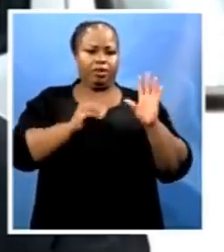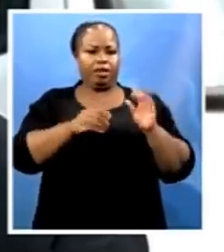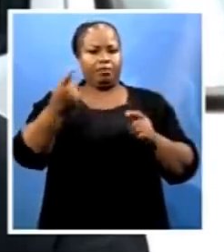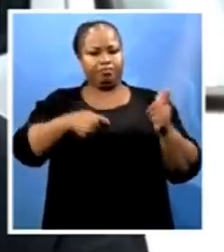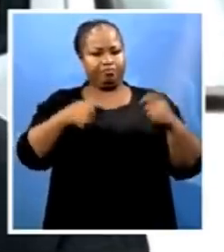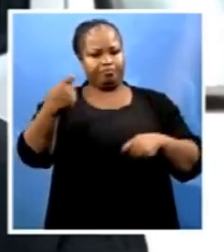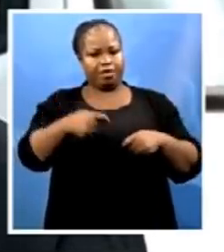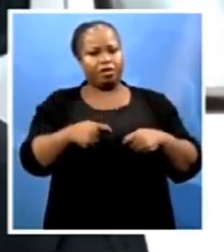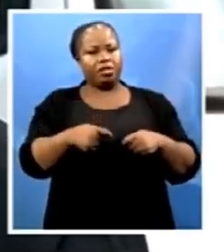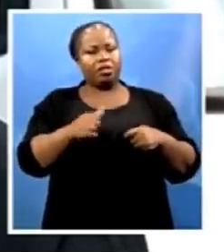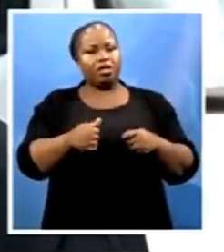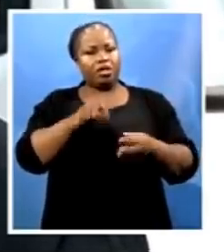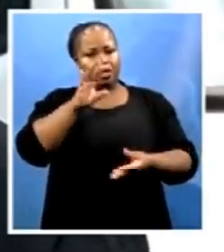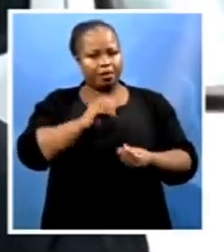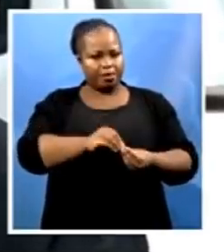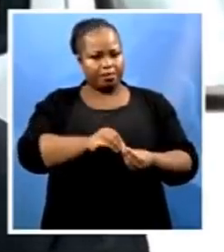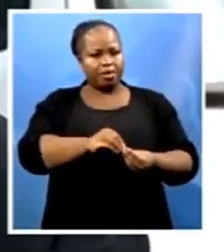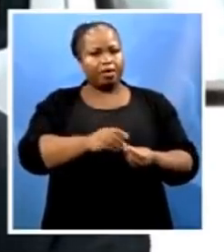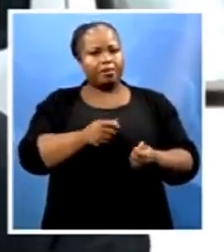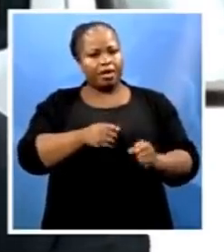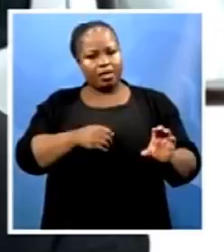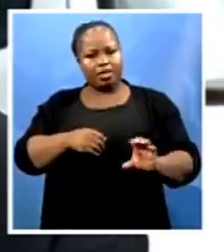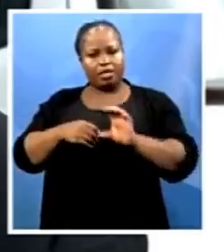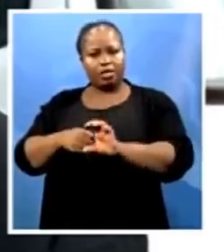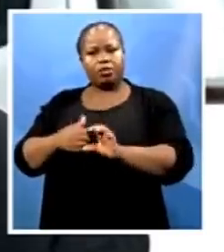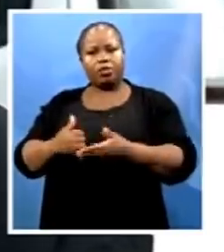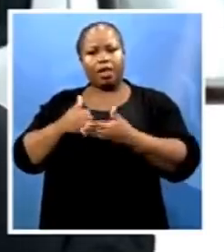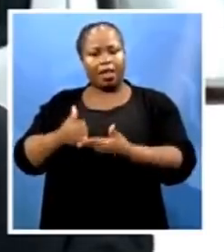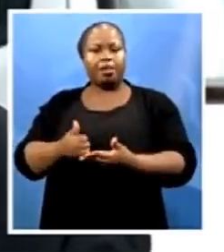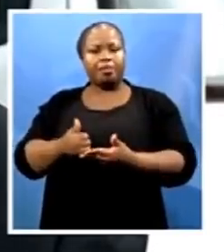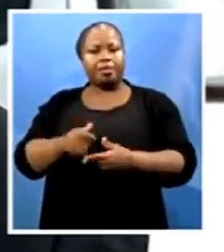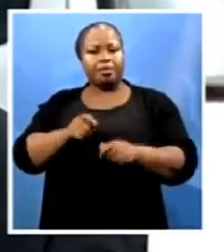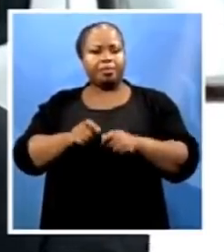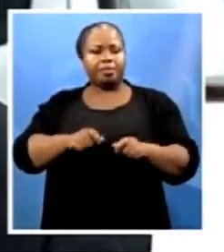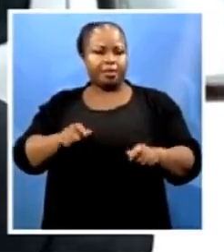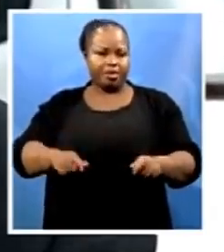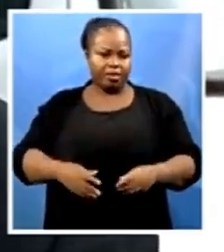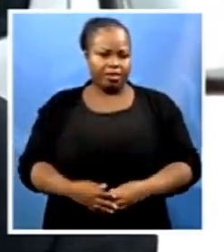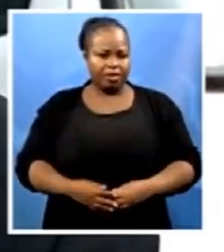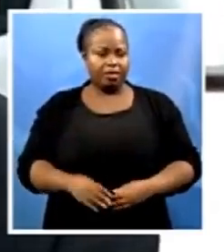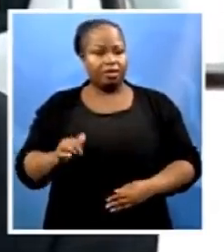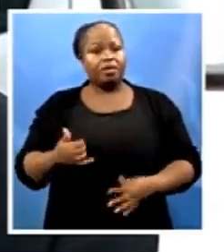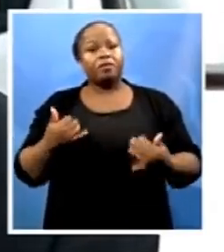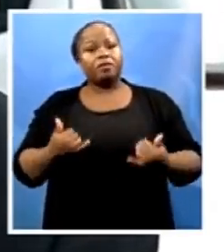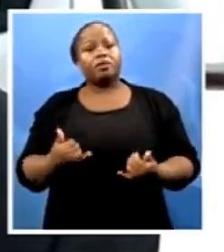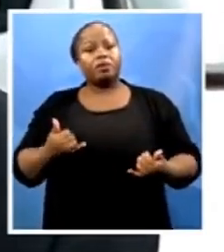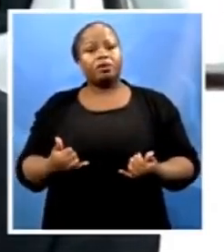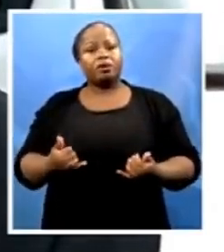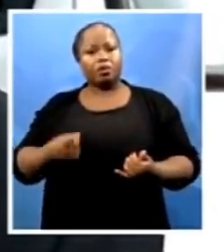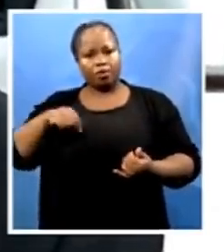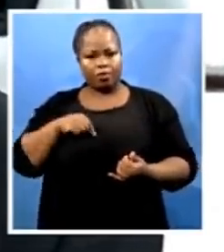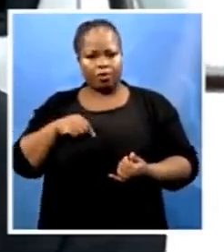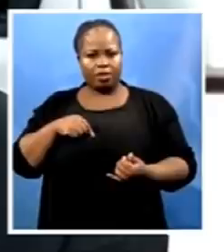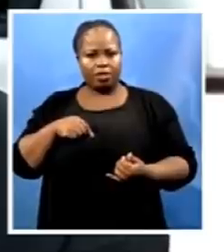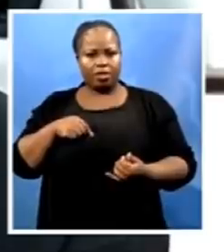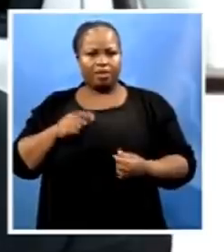then goes towards assisting the country. And in this instance, we are assisting different families,